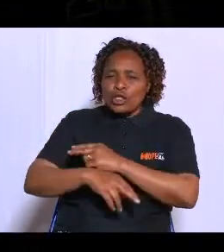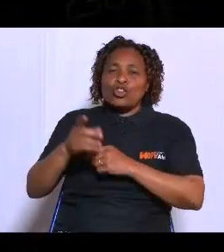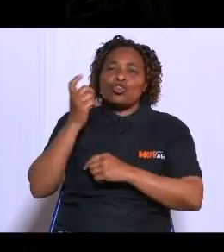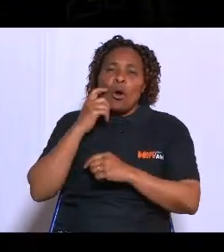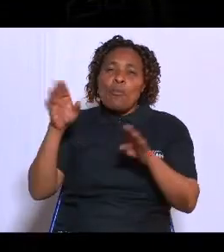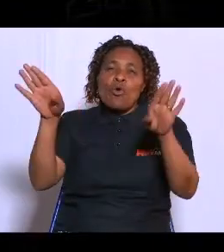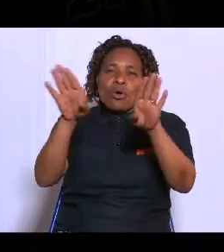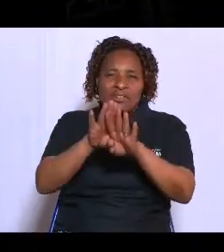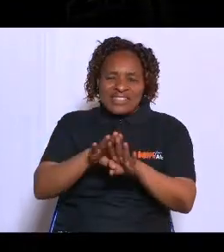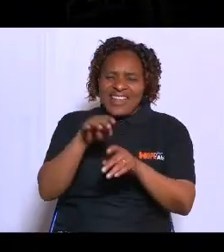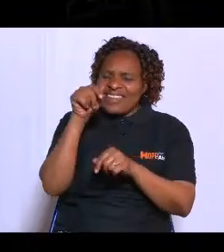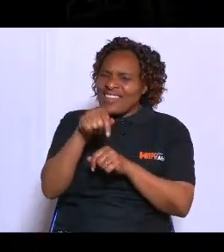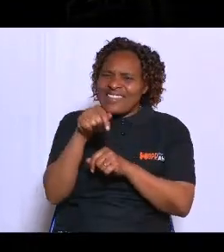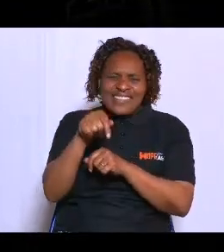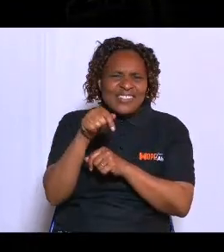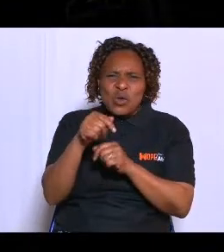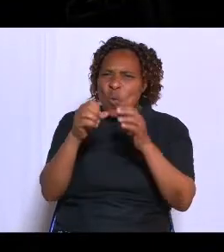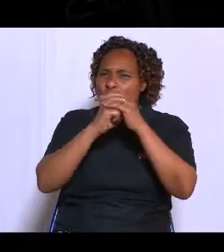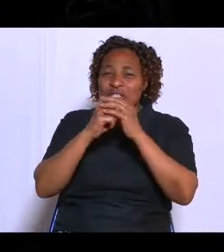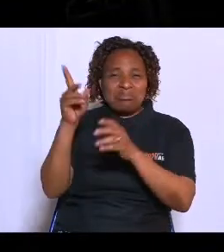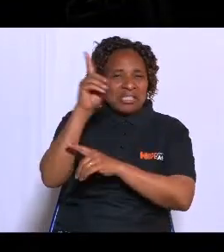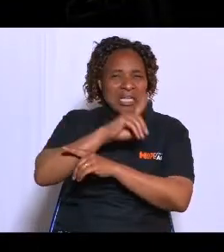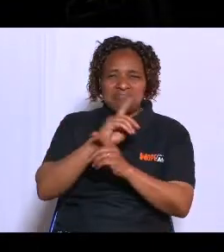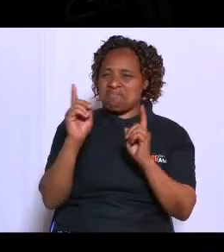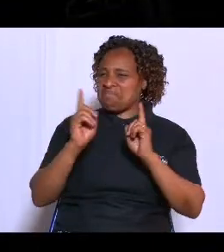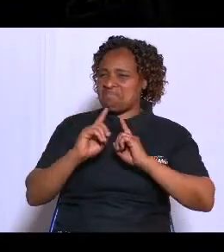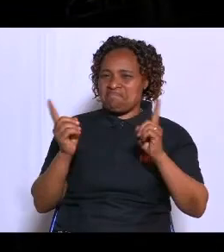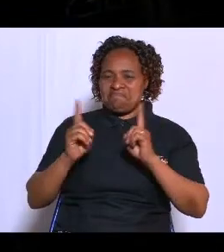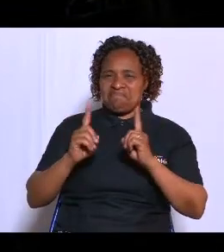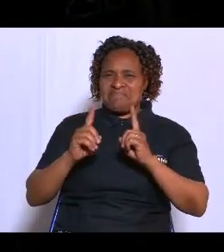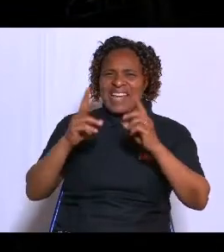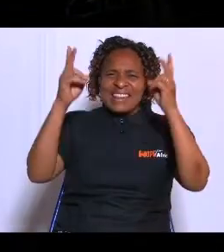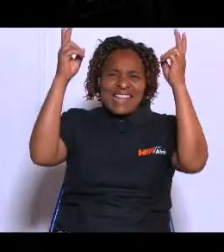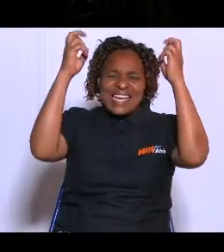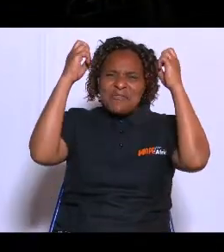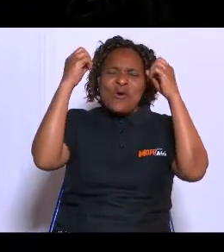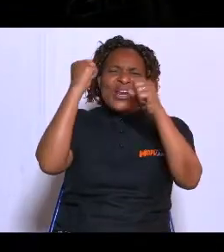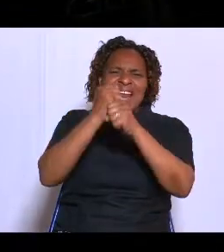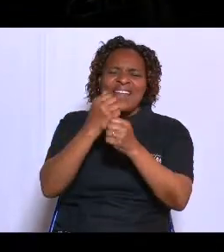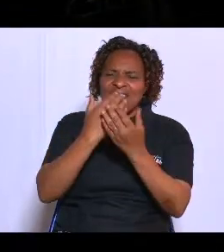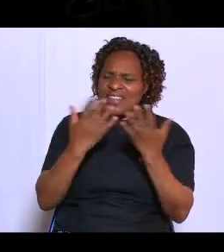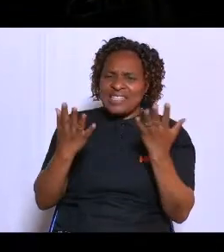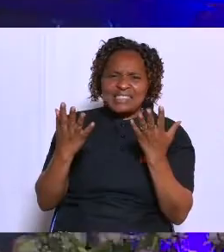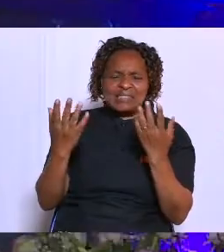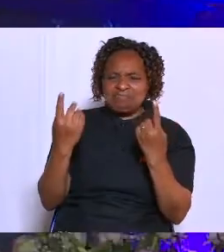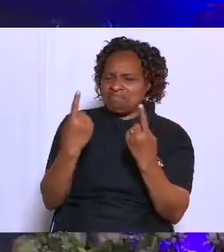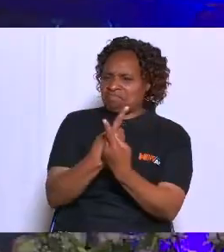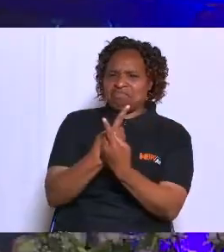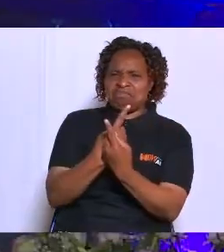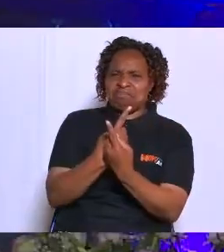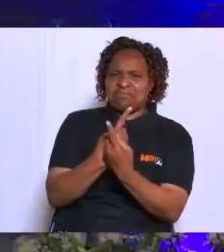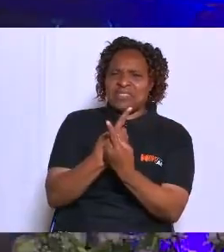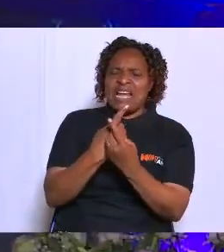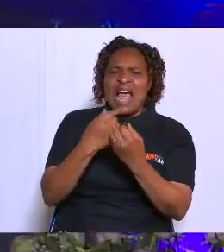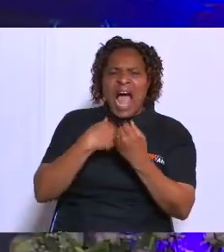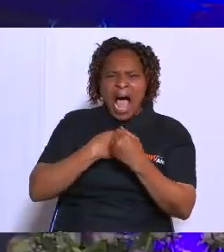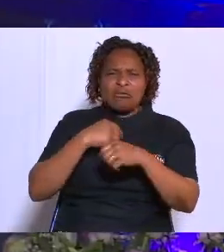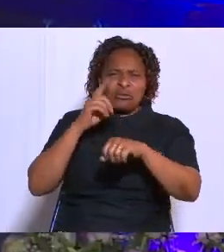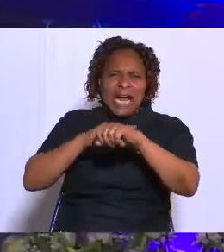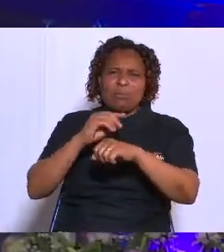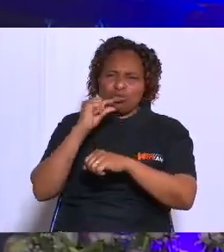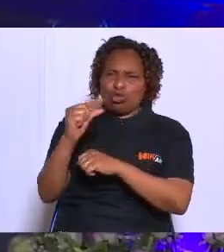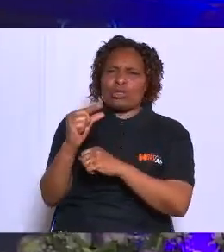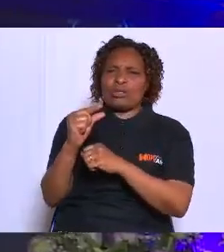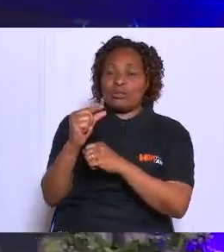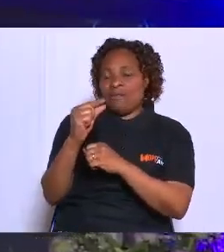closed so this was not a worship day at first see the devil does things subtly he does a little bit at a time